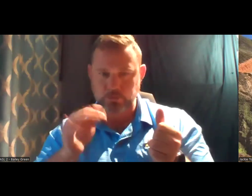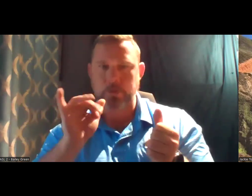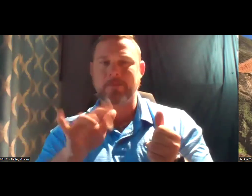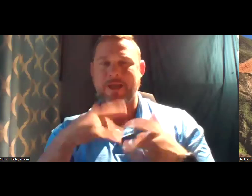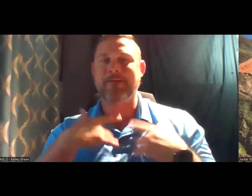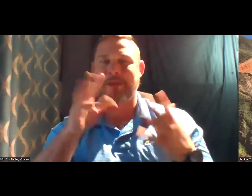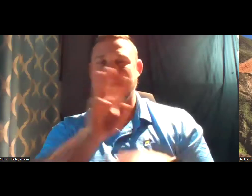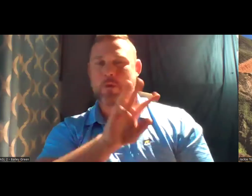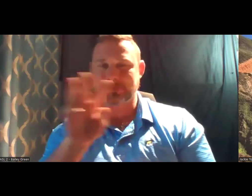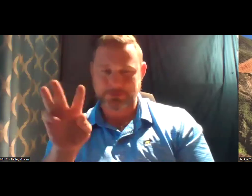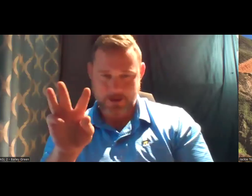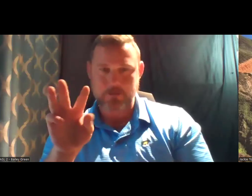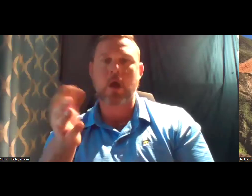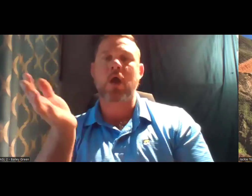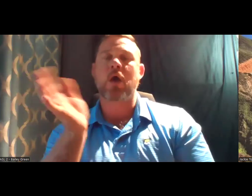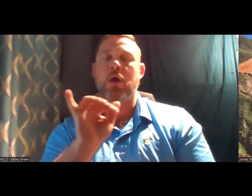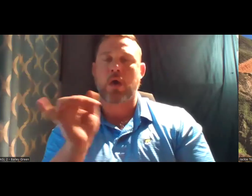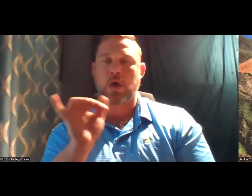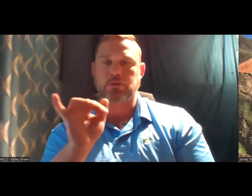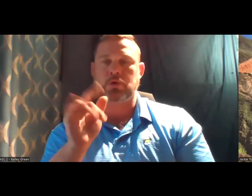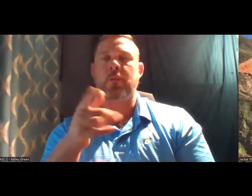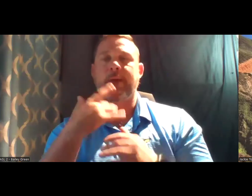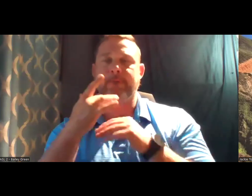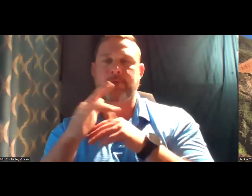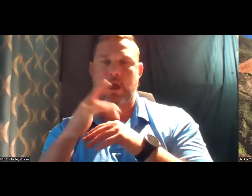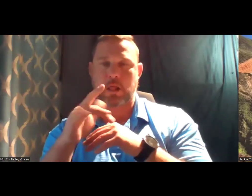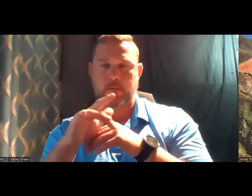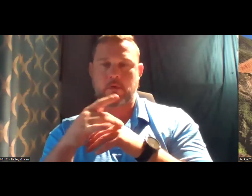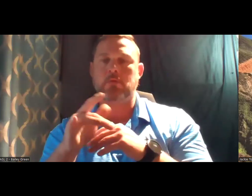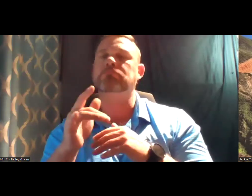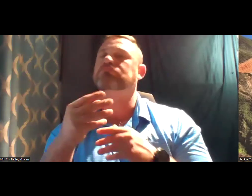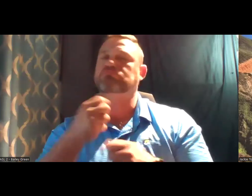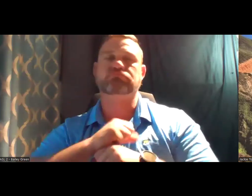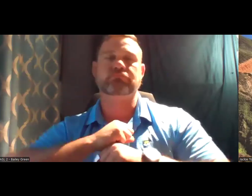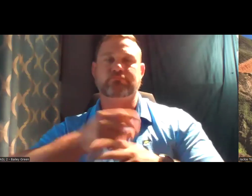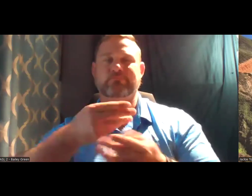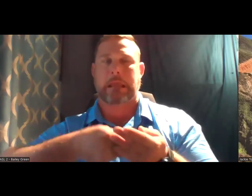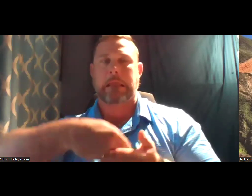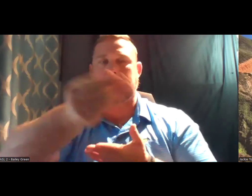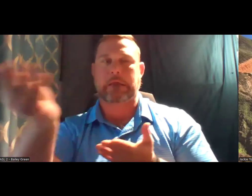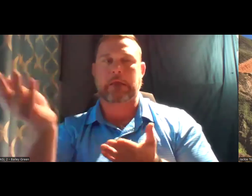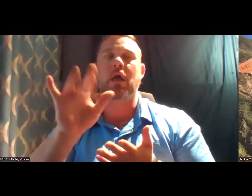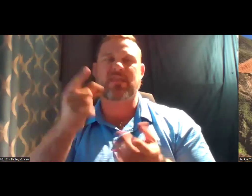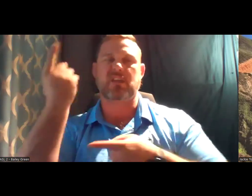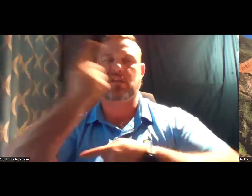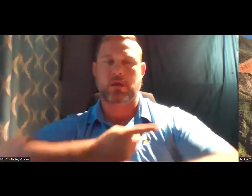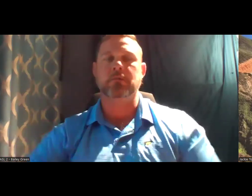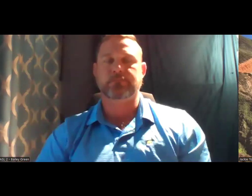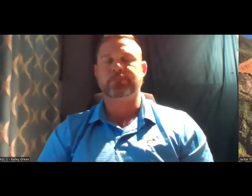event website, as well as be available as a handout at the event as